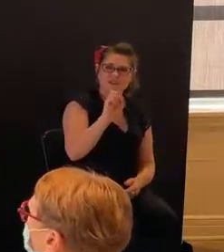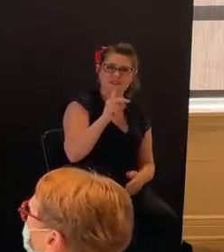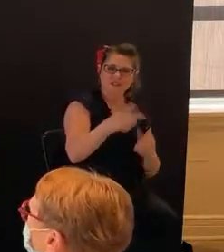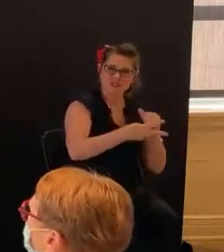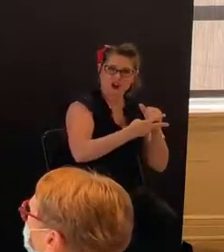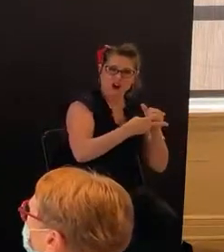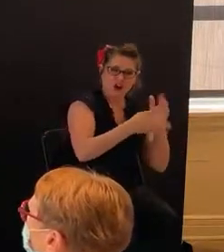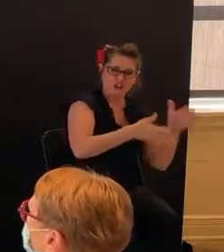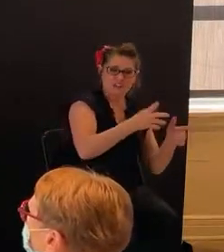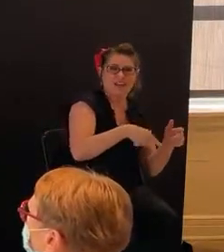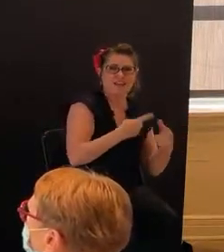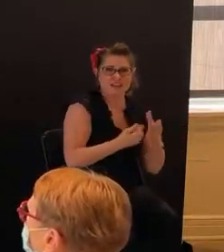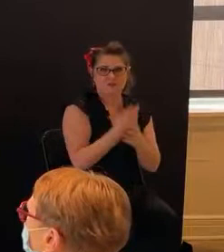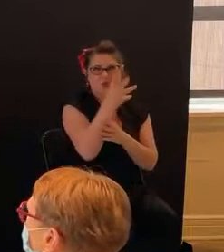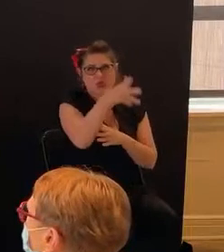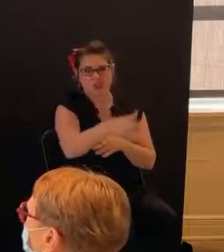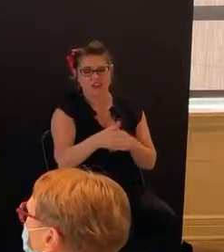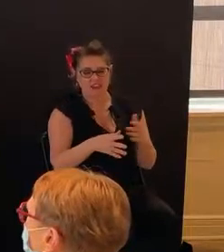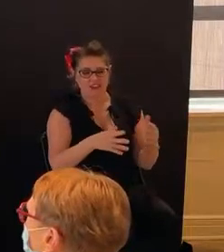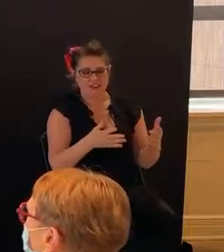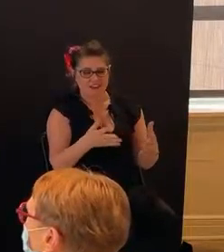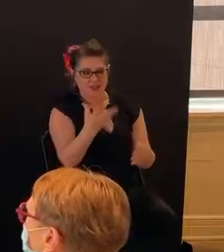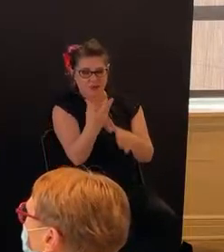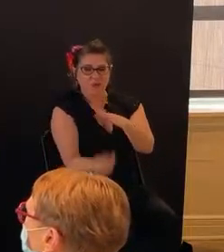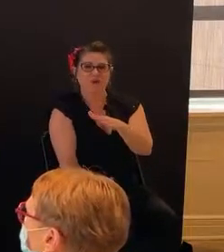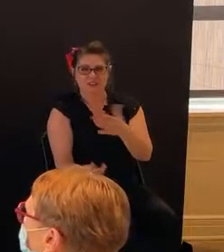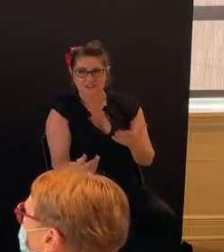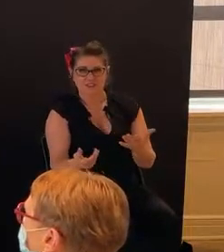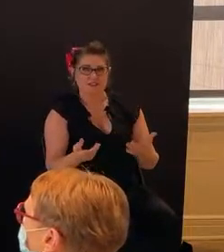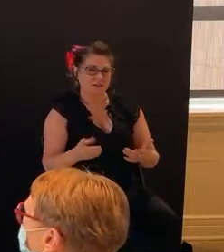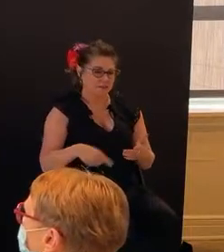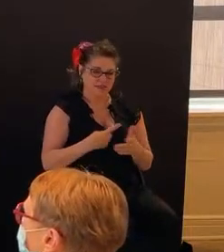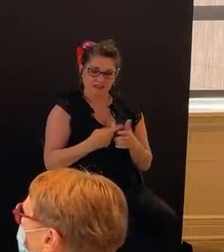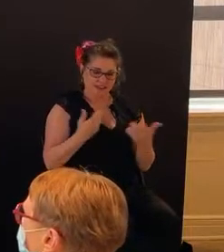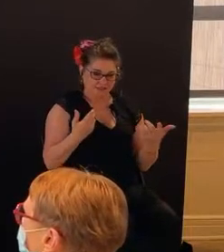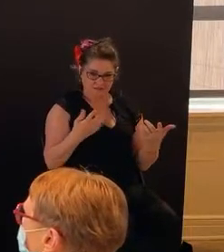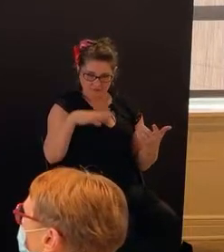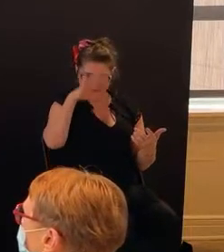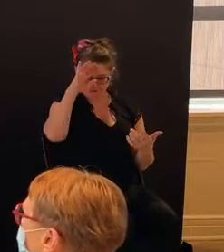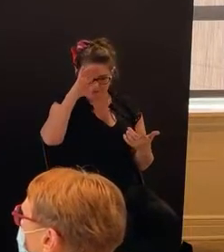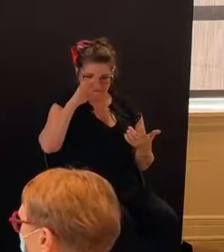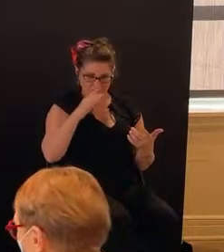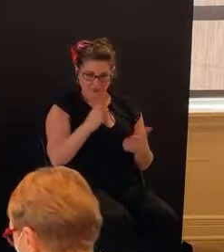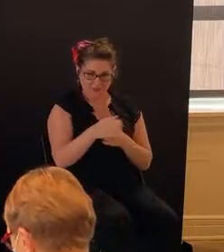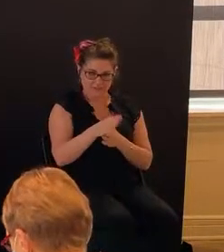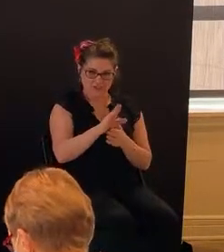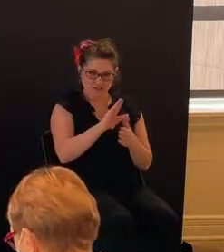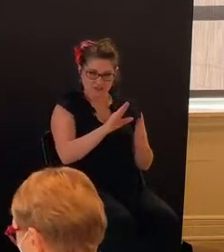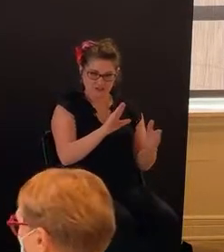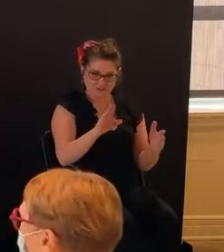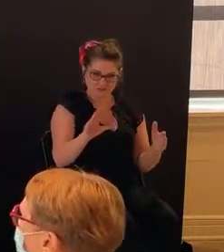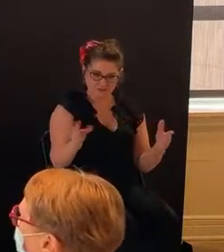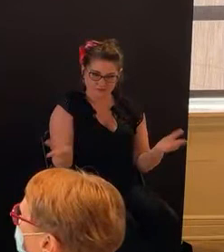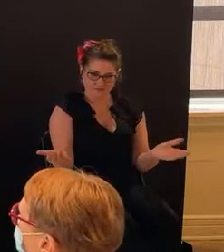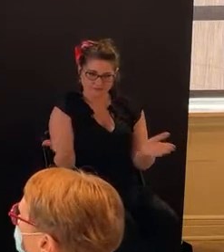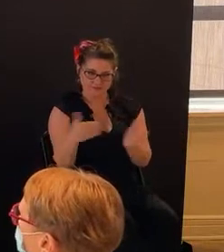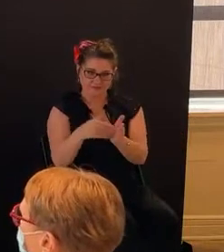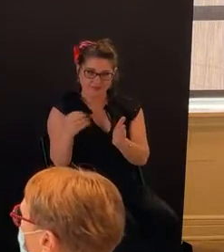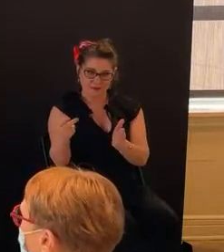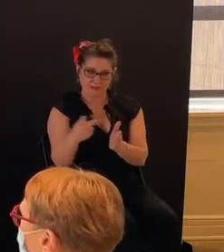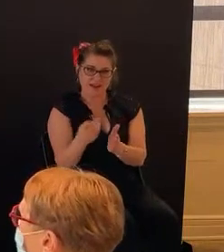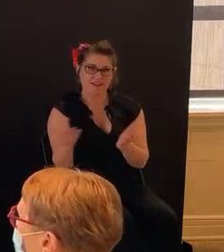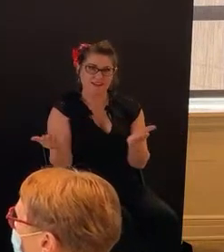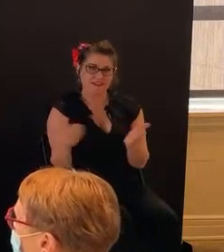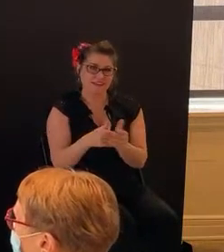anoxic. And then somehow the trout came back. There's some mysteries of its origins, perhaps human, perhaps non-human, who really